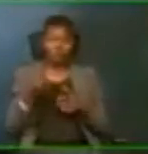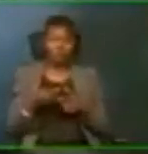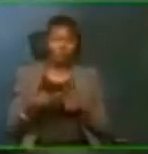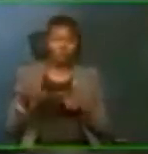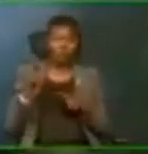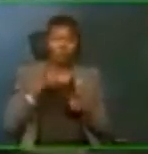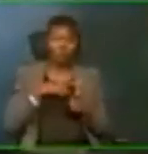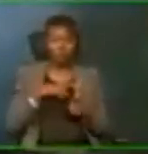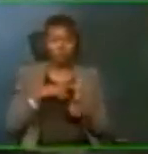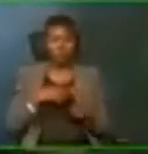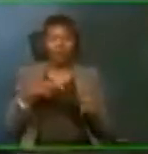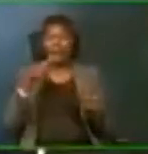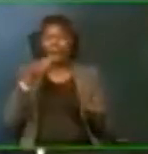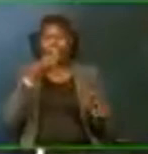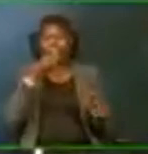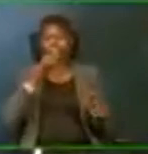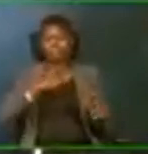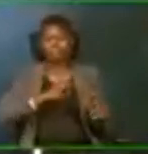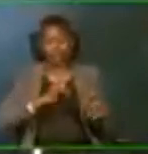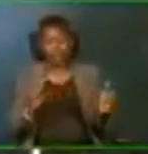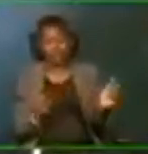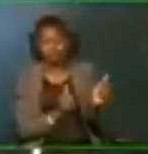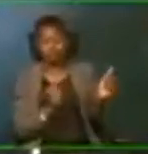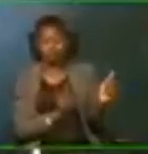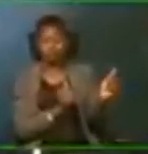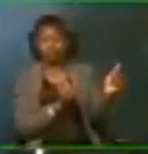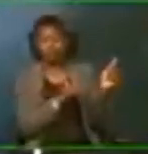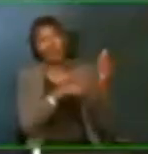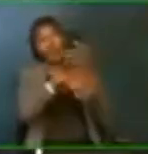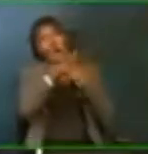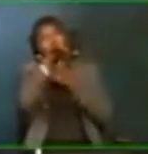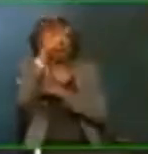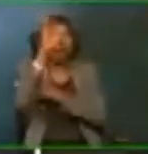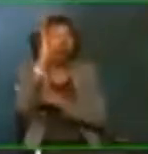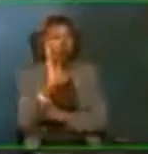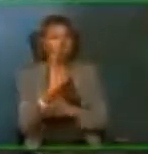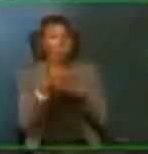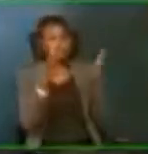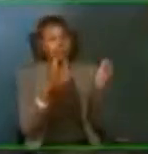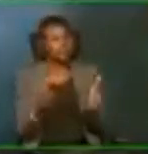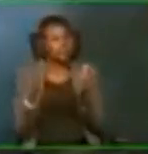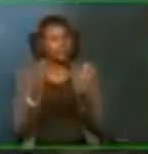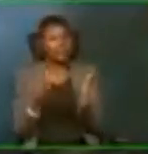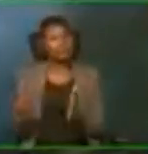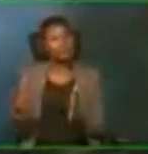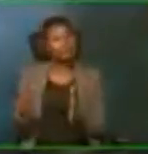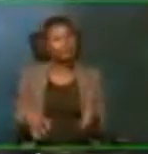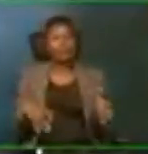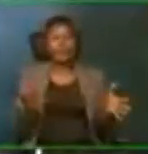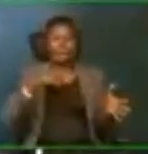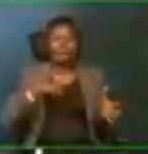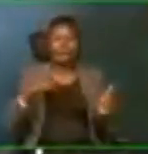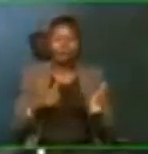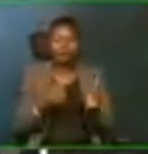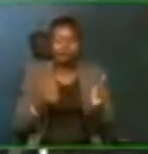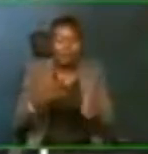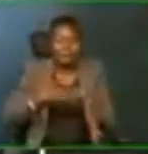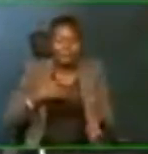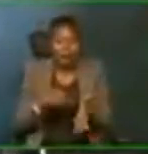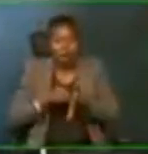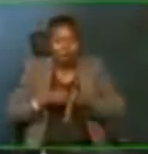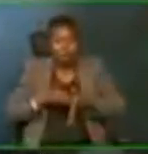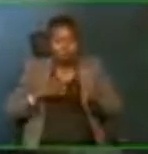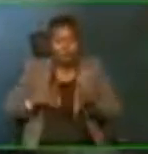or am I pursuing God's agenda? Am I pursuing